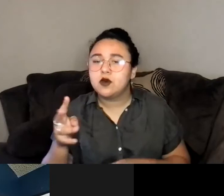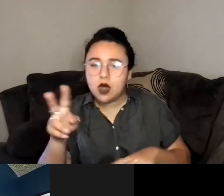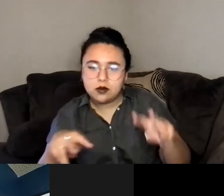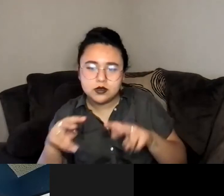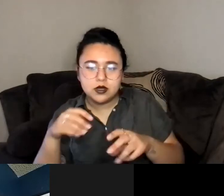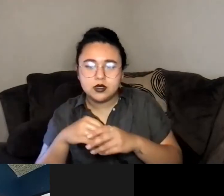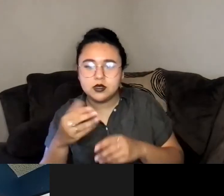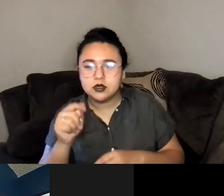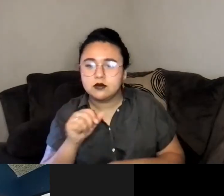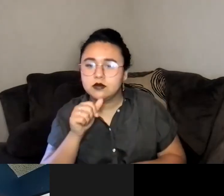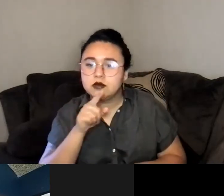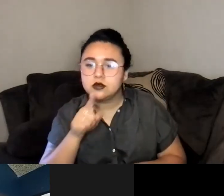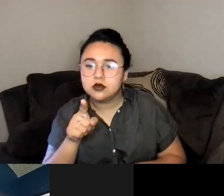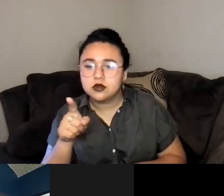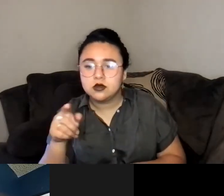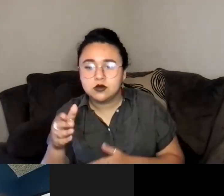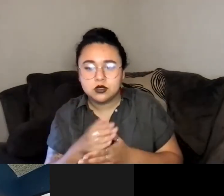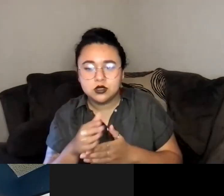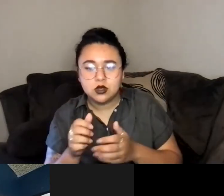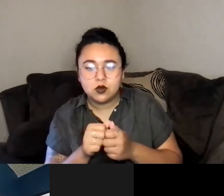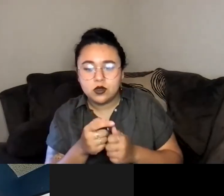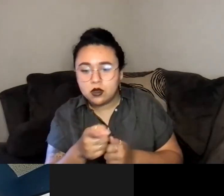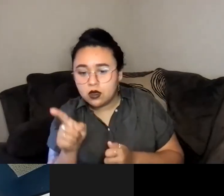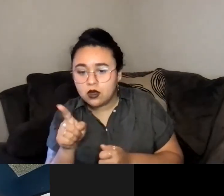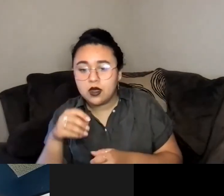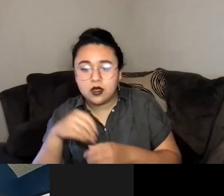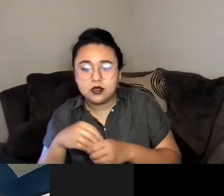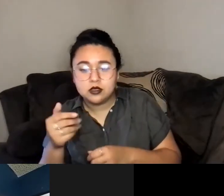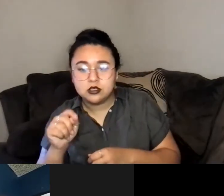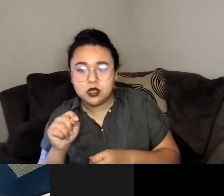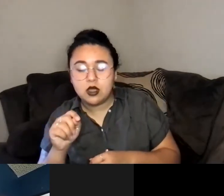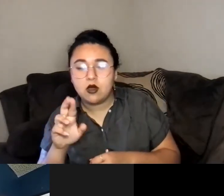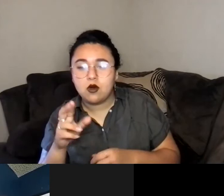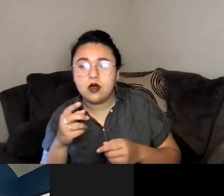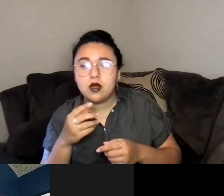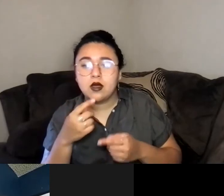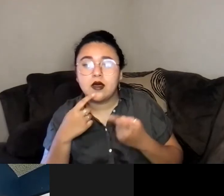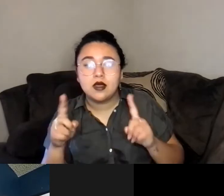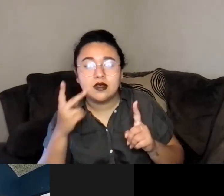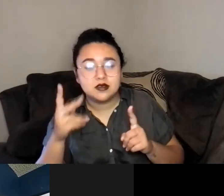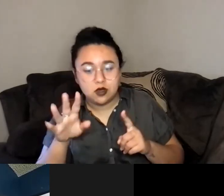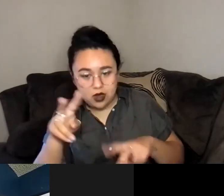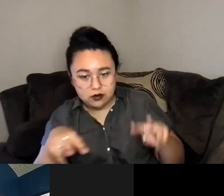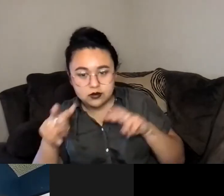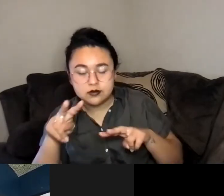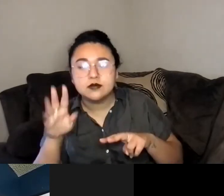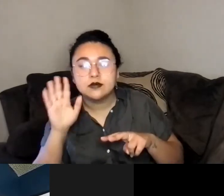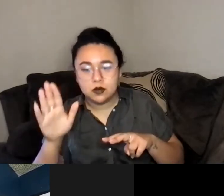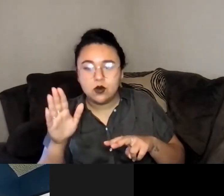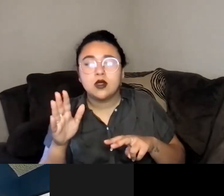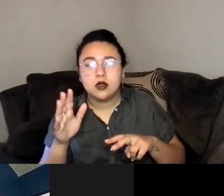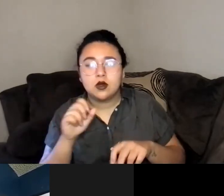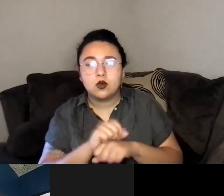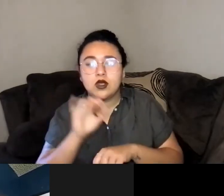and I'm not sure if people want to share those just with the people in the chat or out loud. So y'all, I see your observations. I'm going to work them in after we get through all